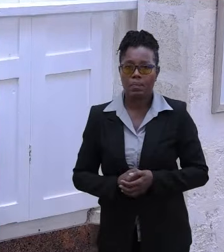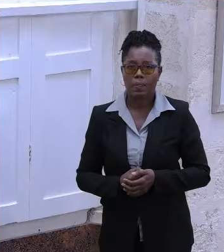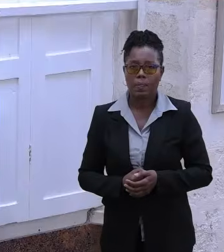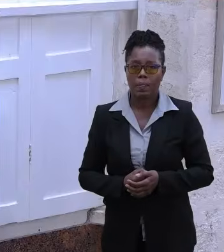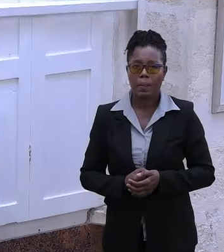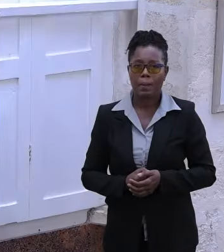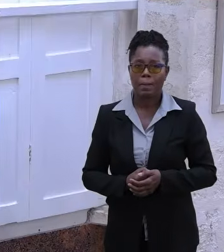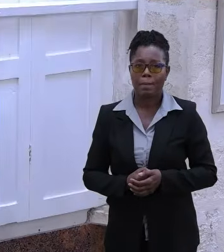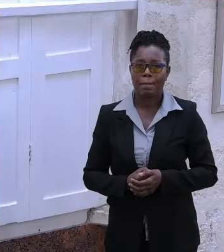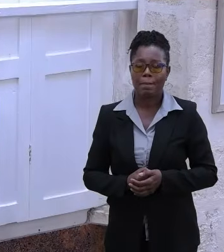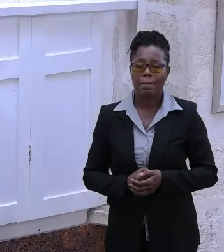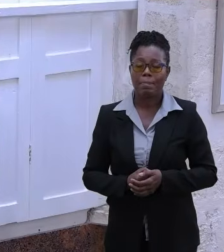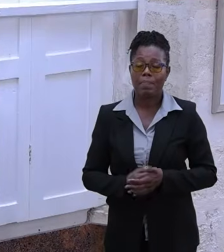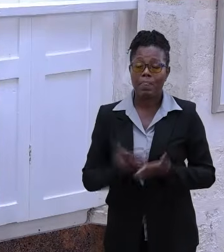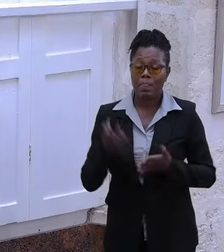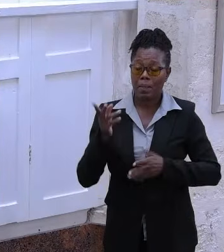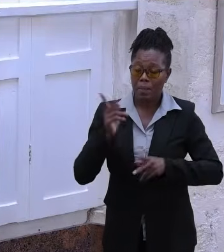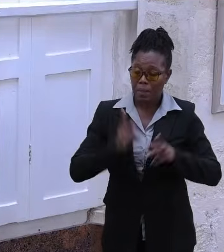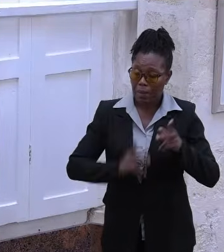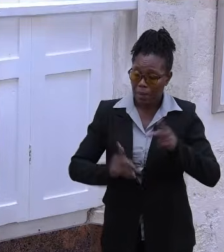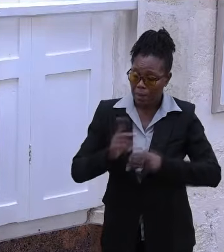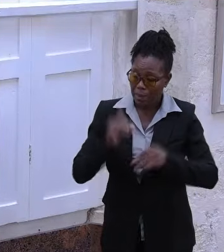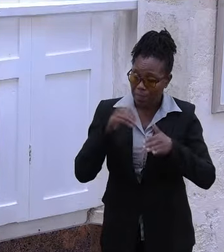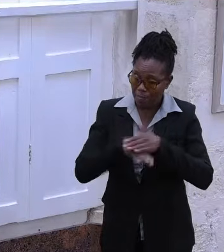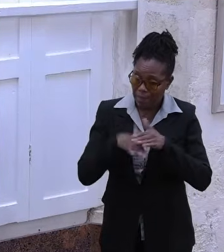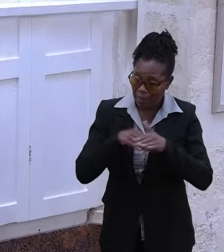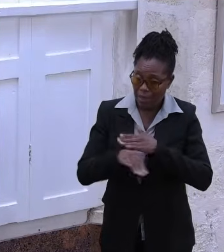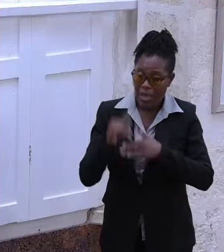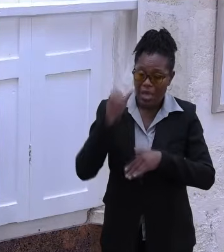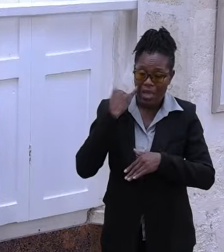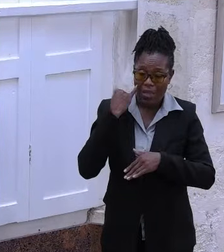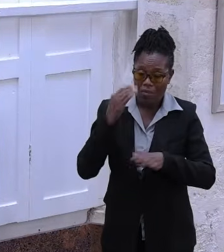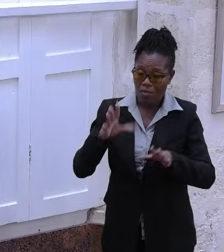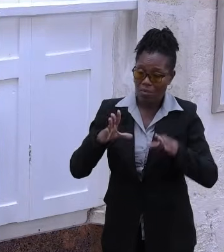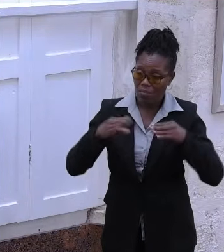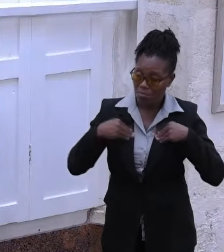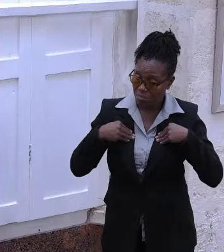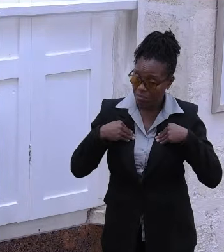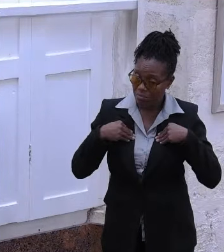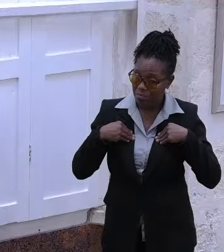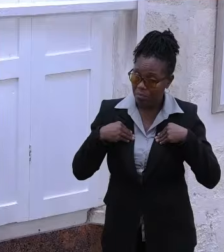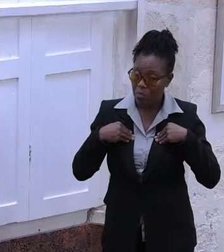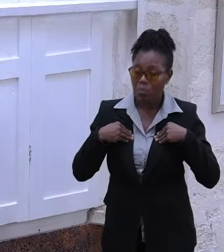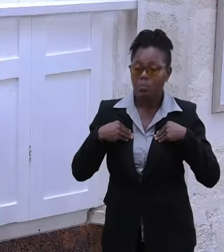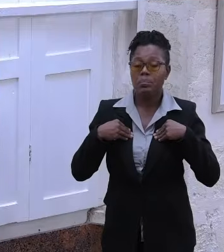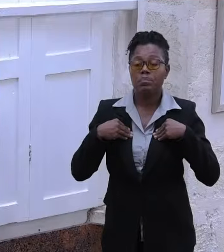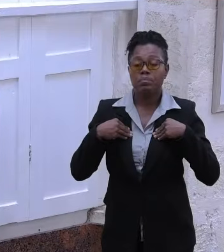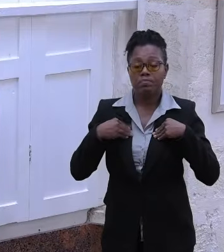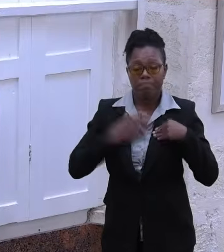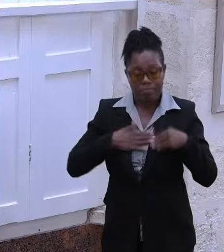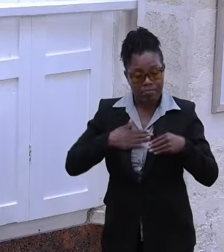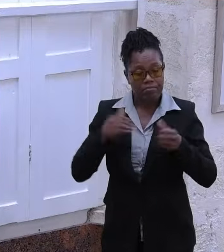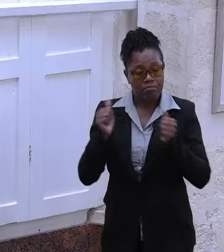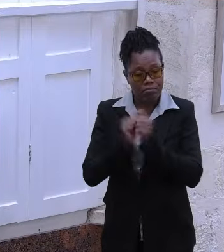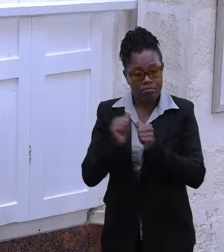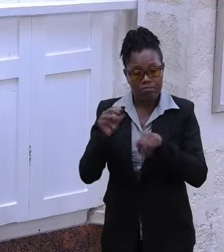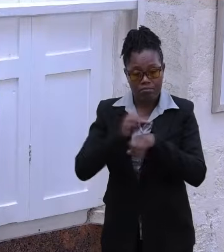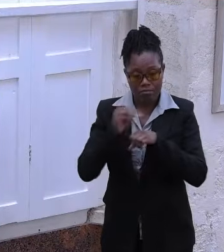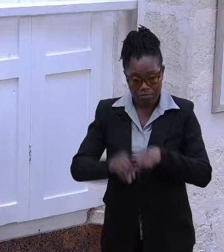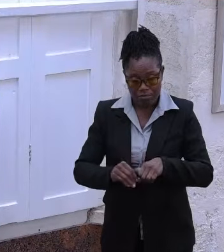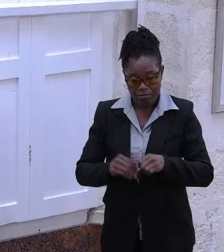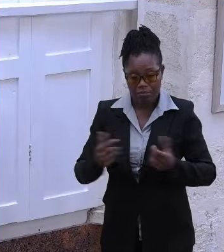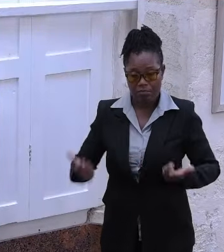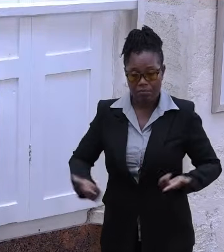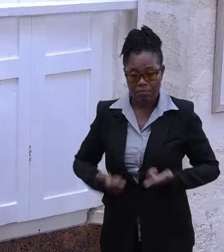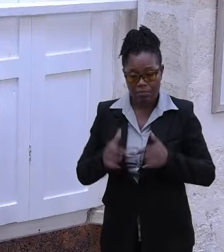can access this status if they satisfy the minister that they have lawfully resided in Barbados, a permanent